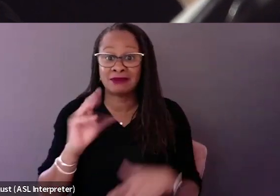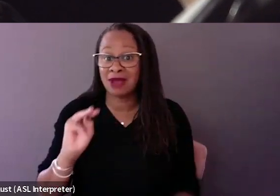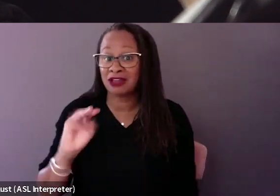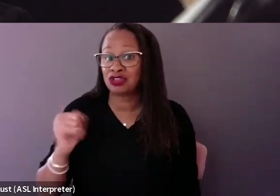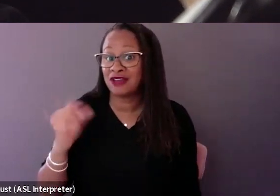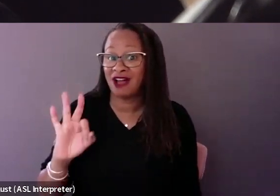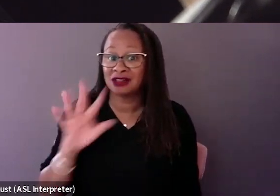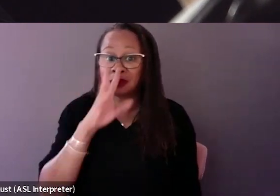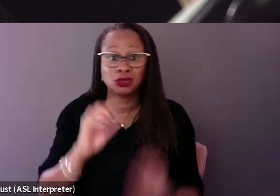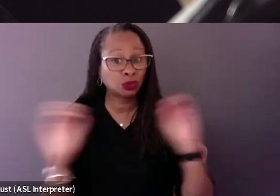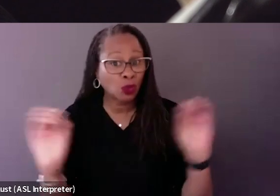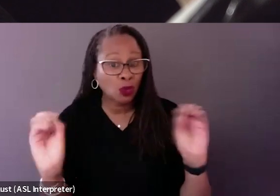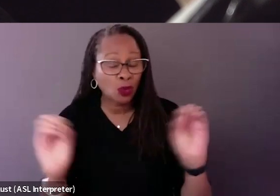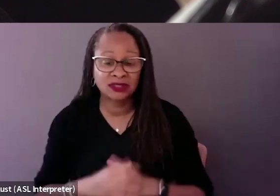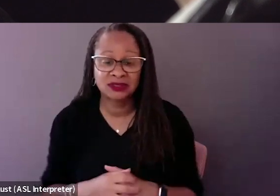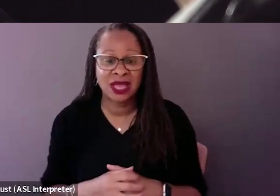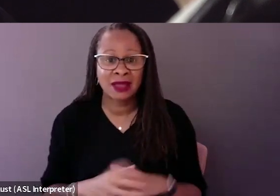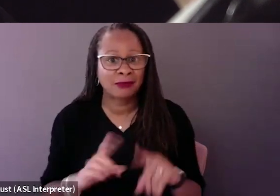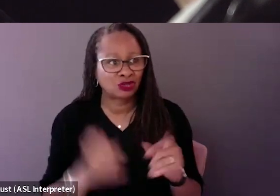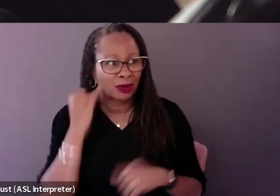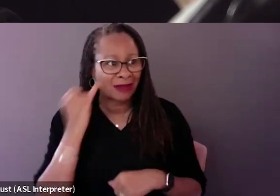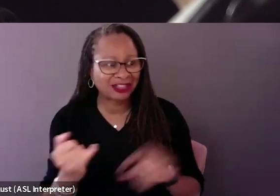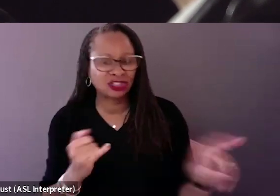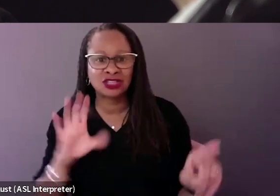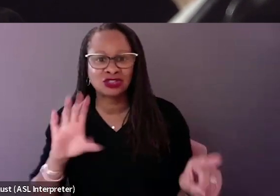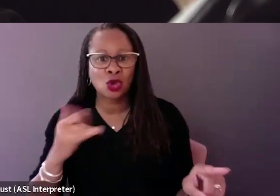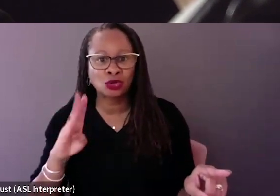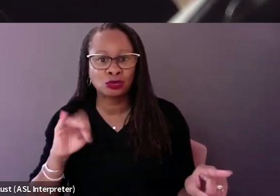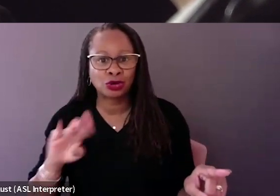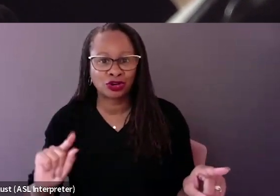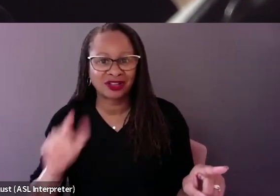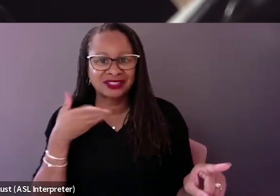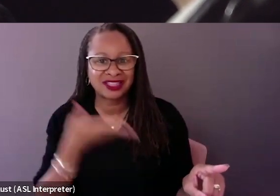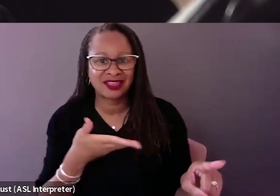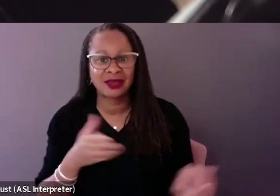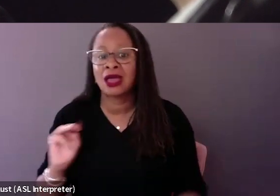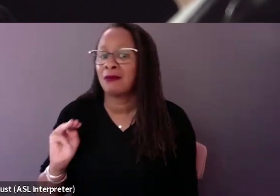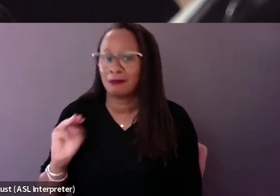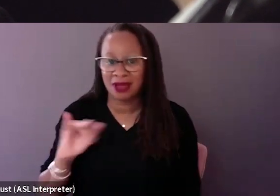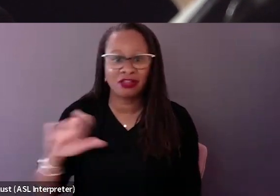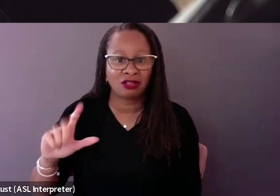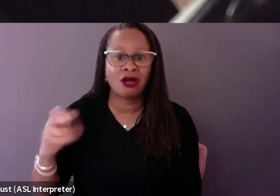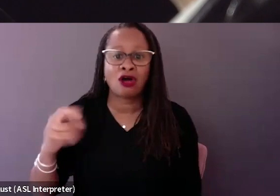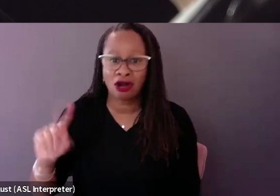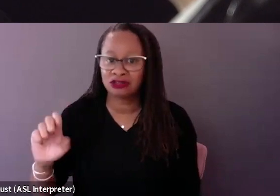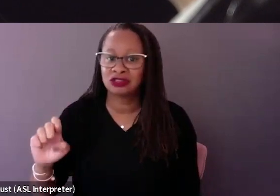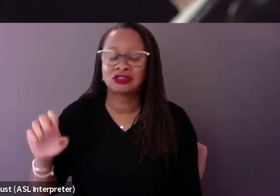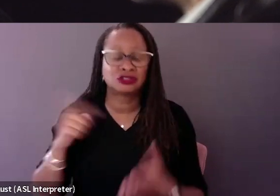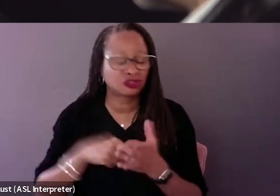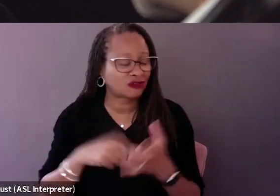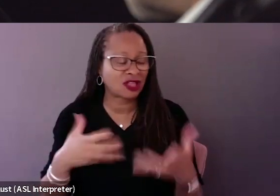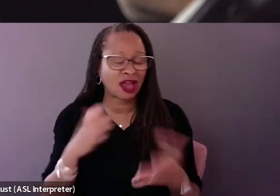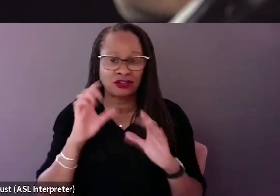But you just imagine that Gary David Goldberg's there. And so Michael Hart deserves a lot of credit for doing things that I didn't know